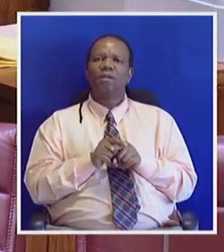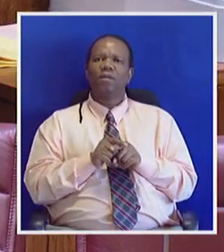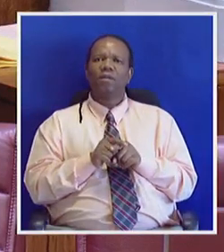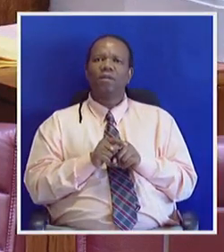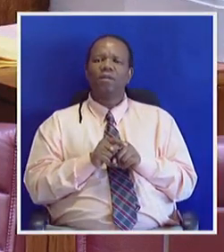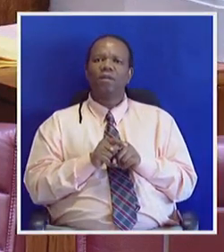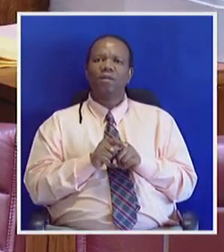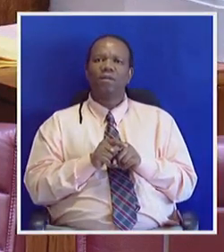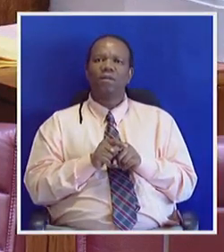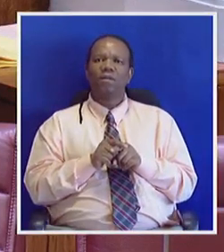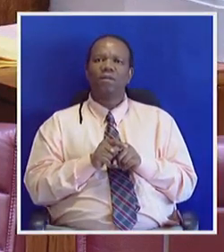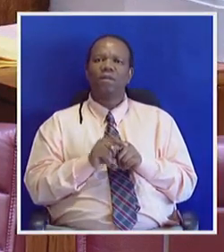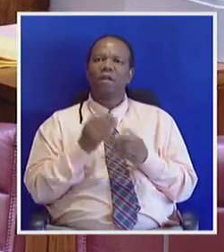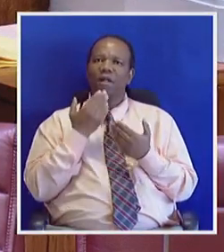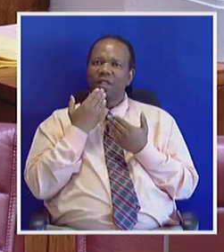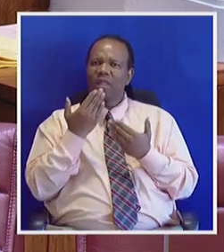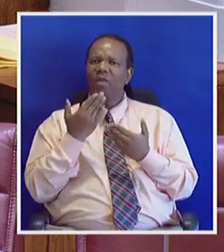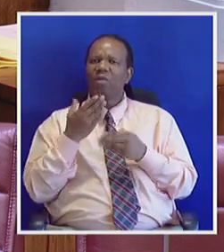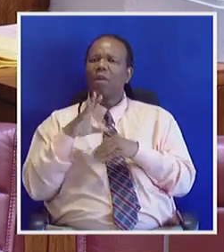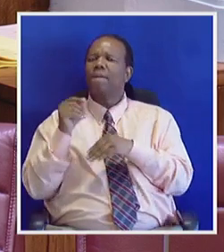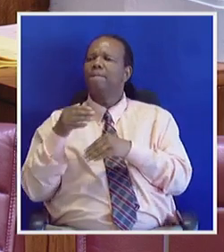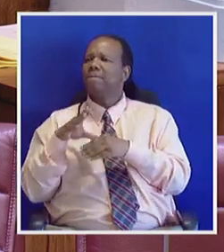thank all the honorable members as well as the